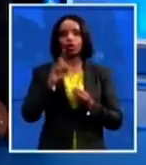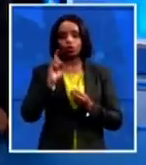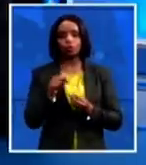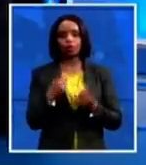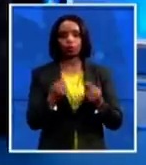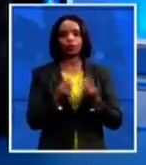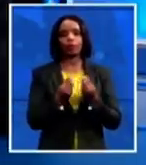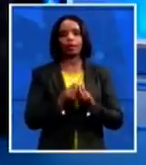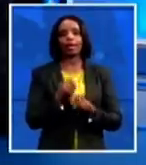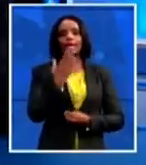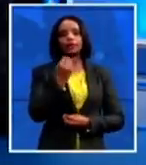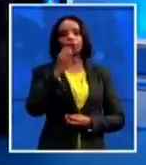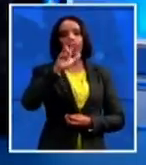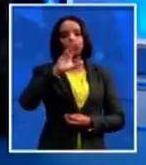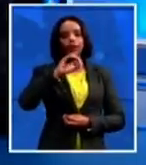0800701701,